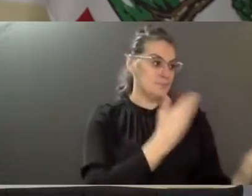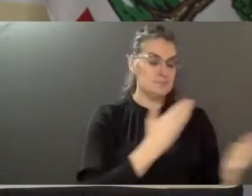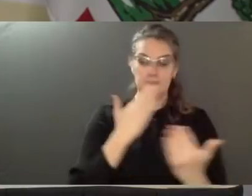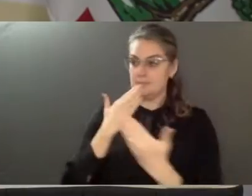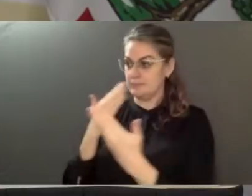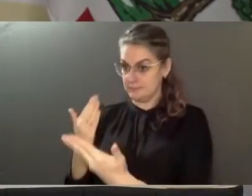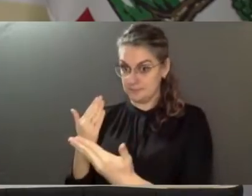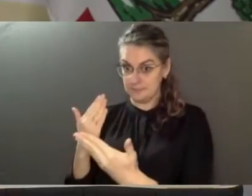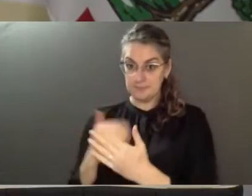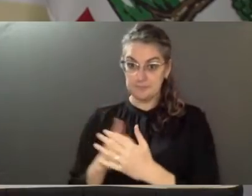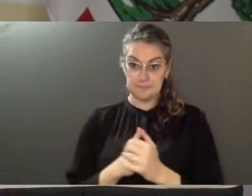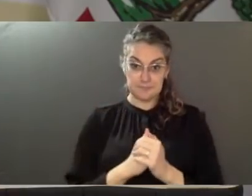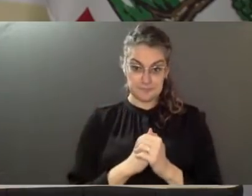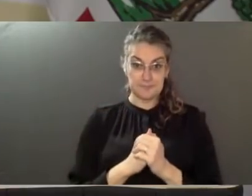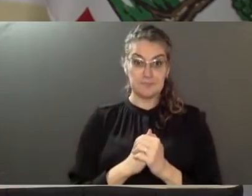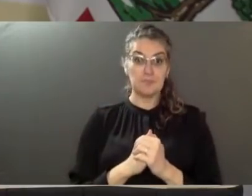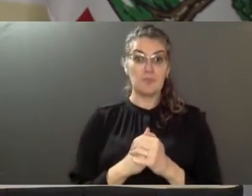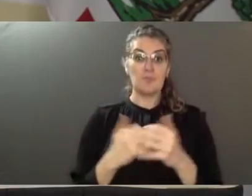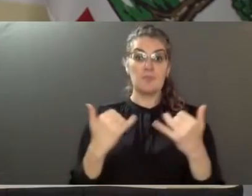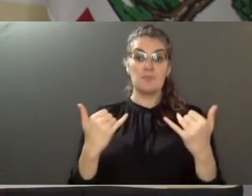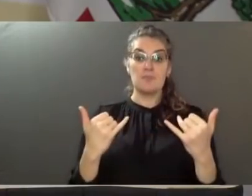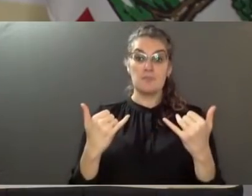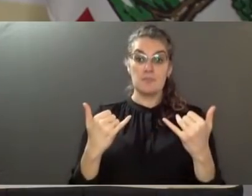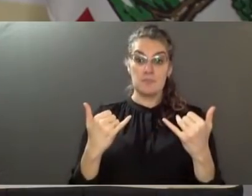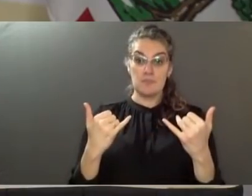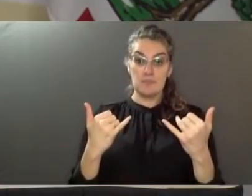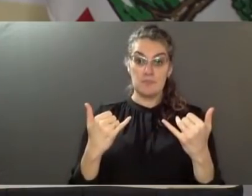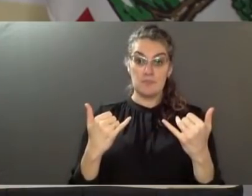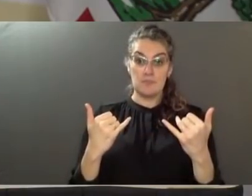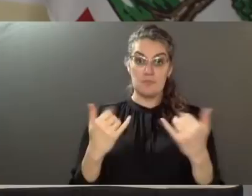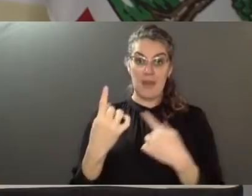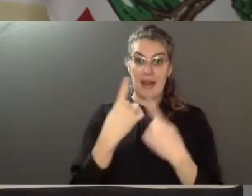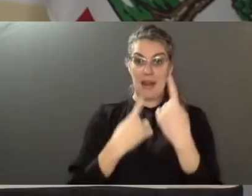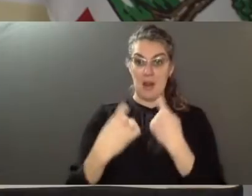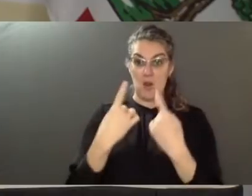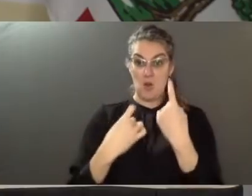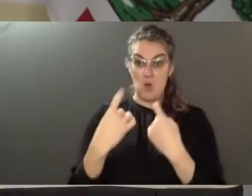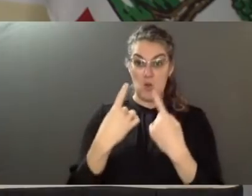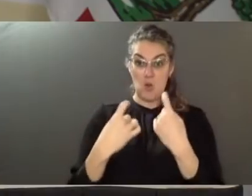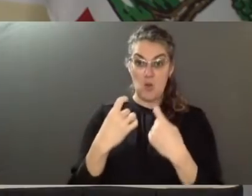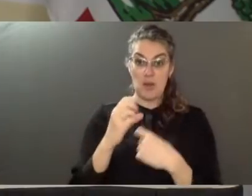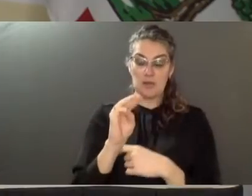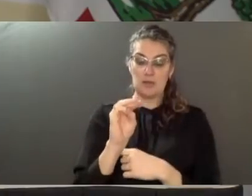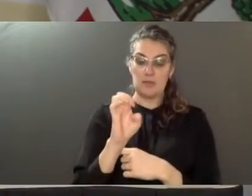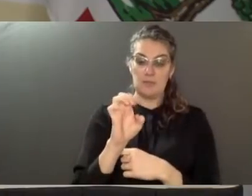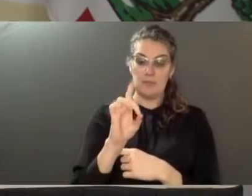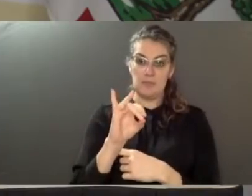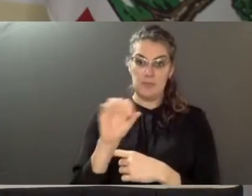Now we will open up the line to some questions from our friends in the media.